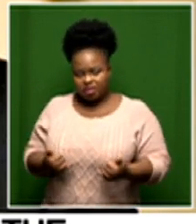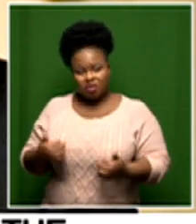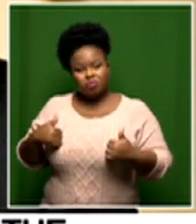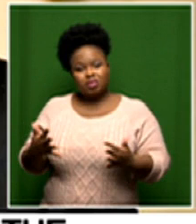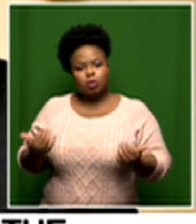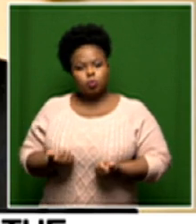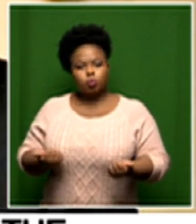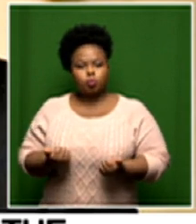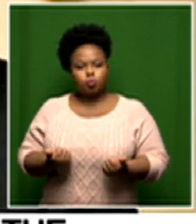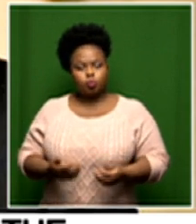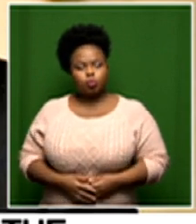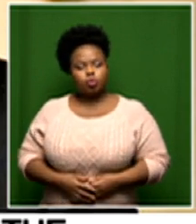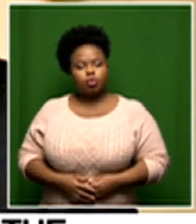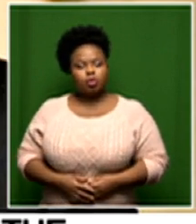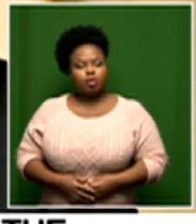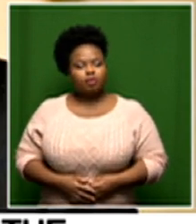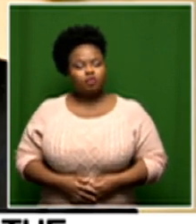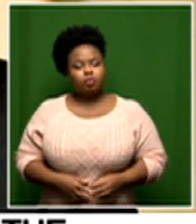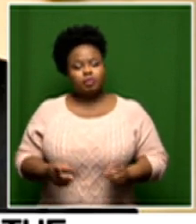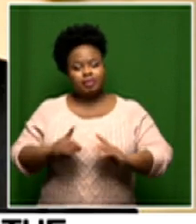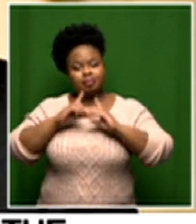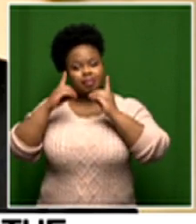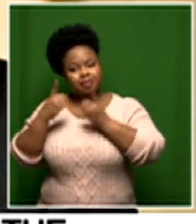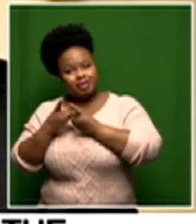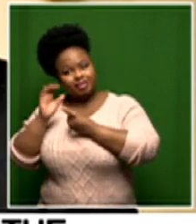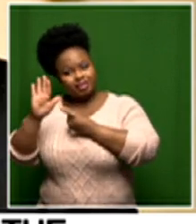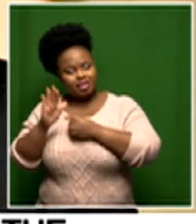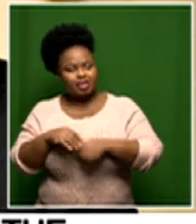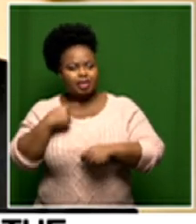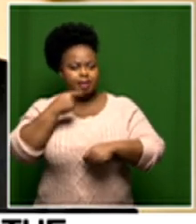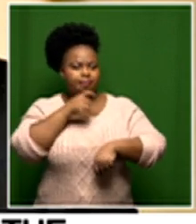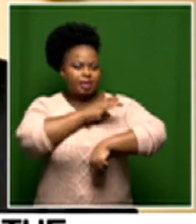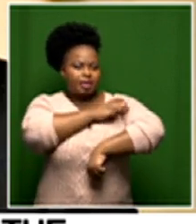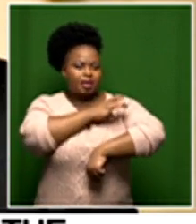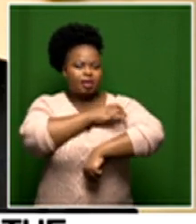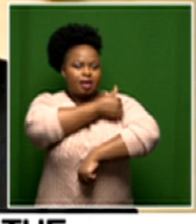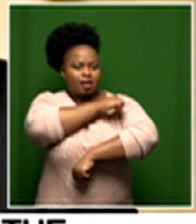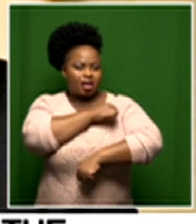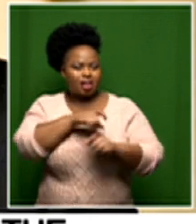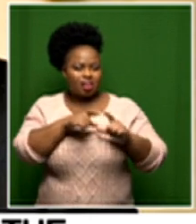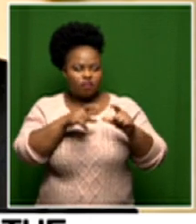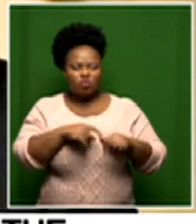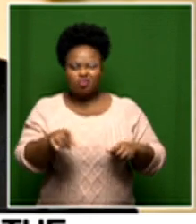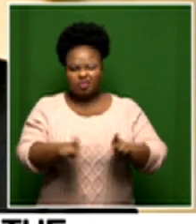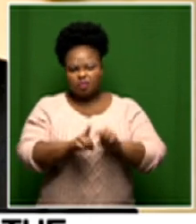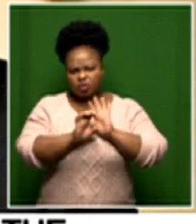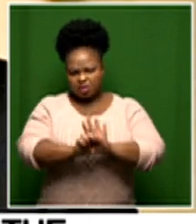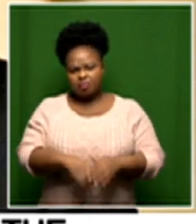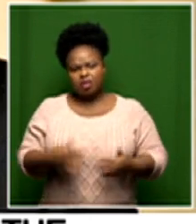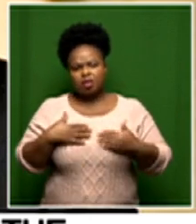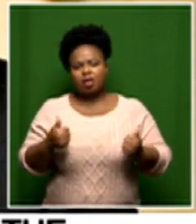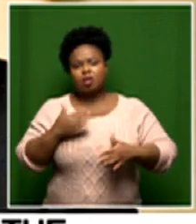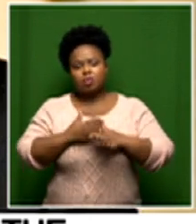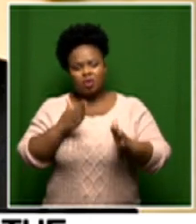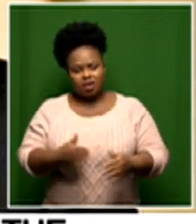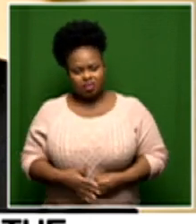discussion between the department and the medical schemes. For example, if you look at the health workers, the bulk of the